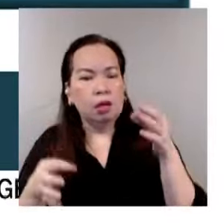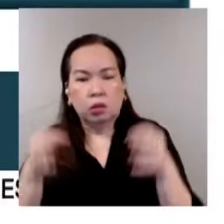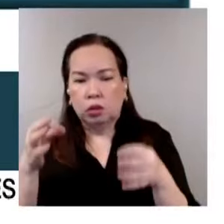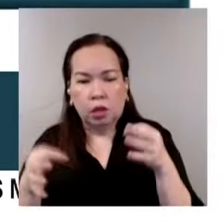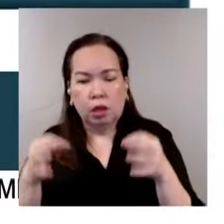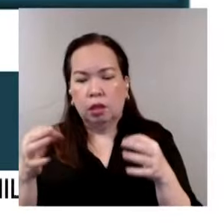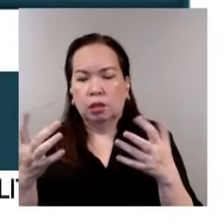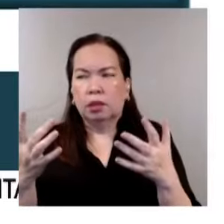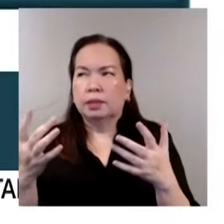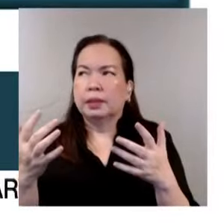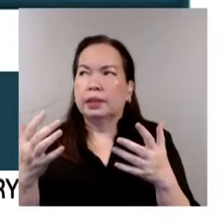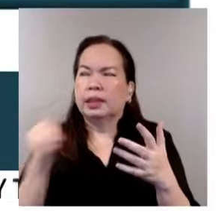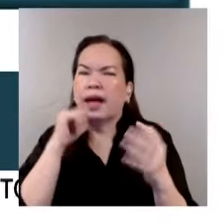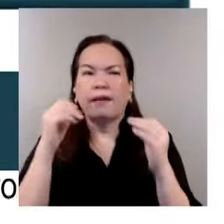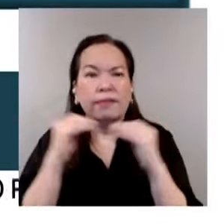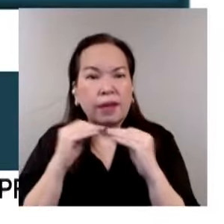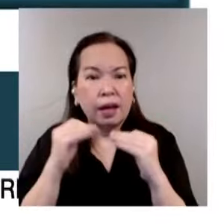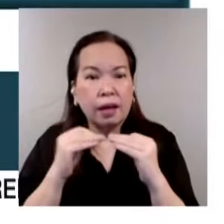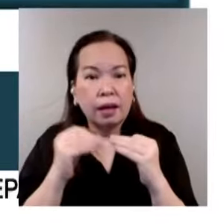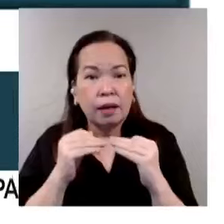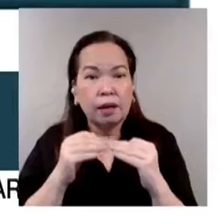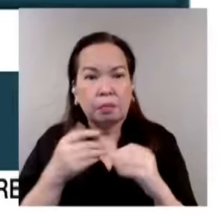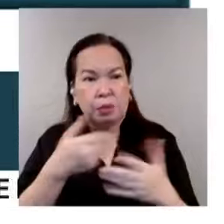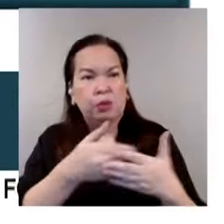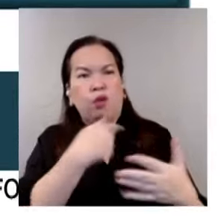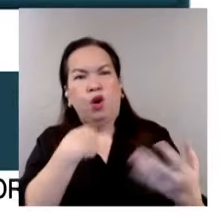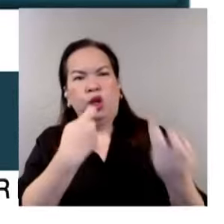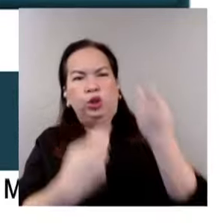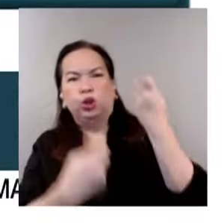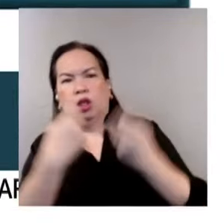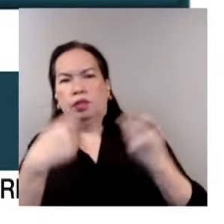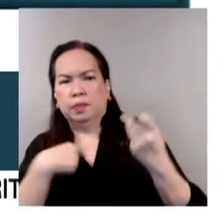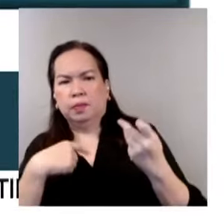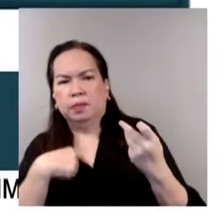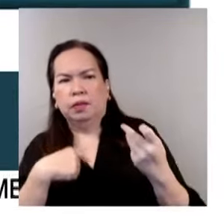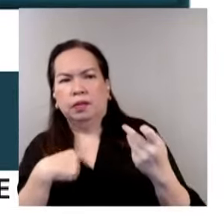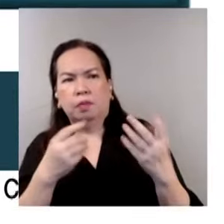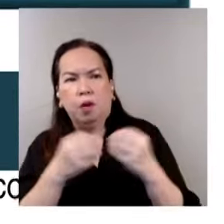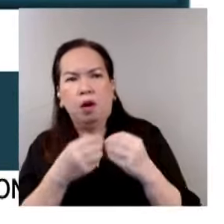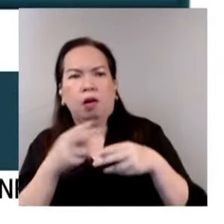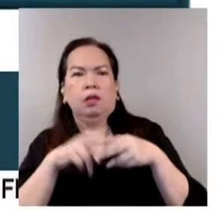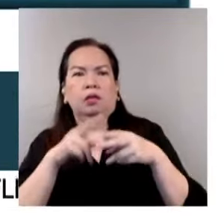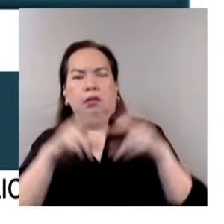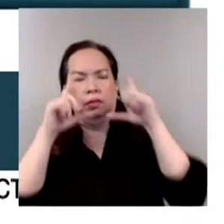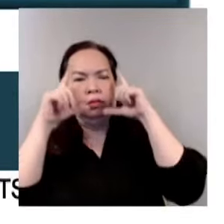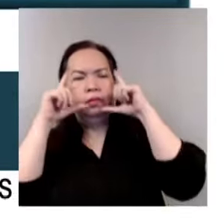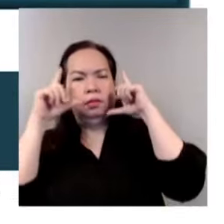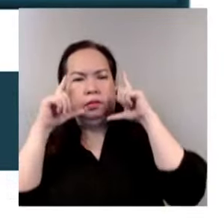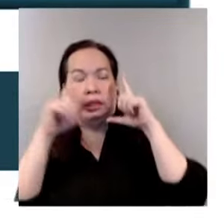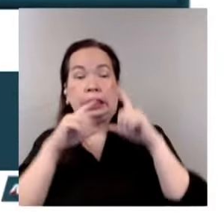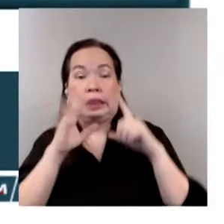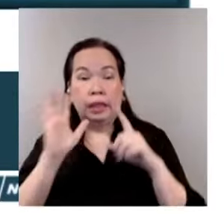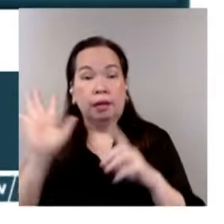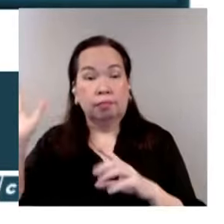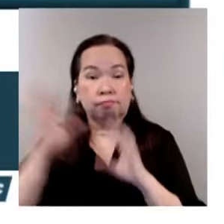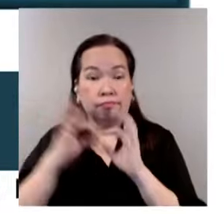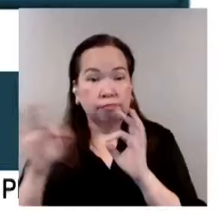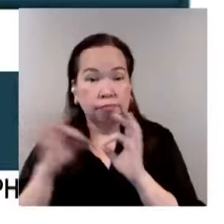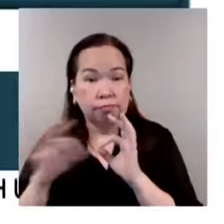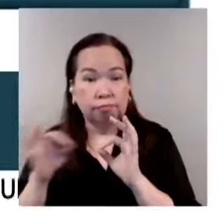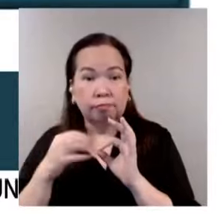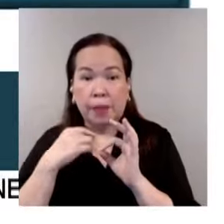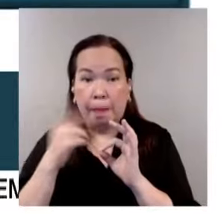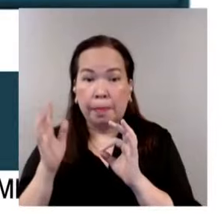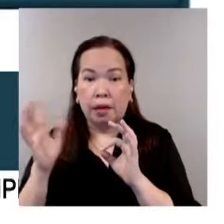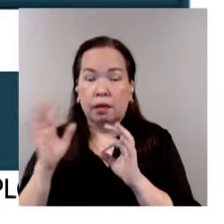testimonies will be used to incriminate him further? These are the contents of his statement, which was taken by his